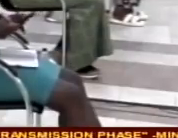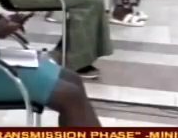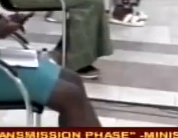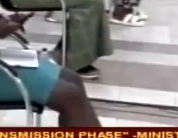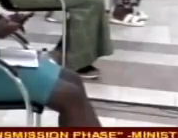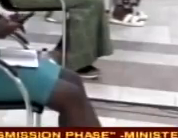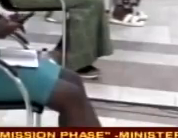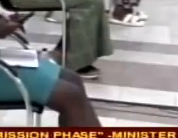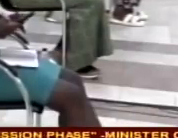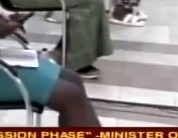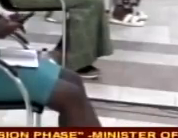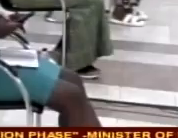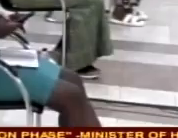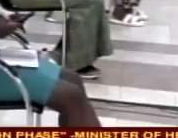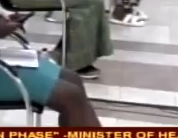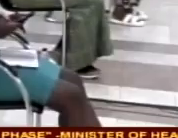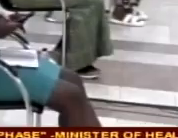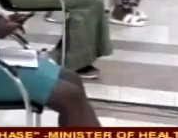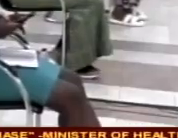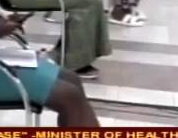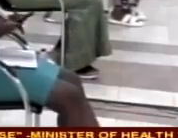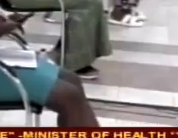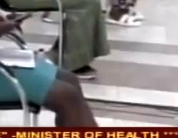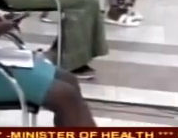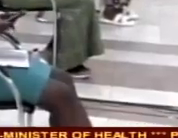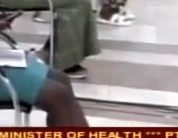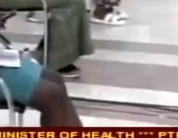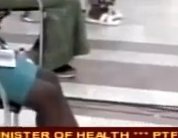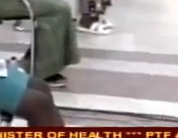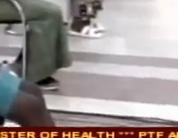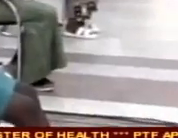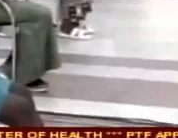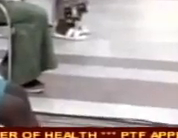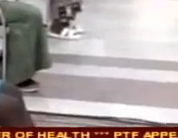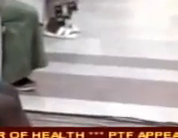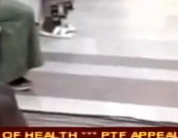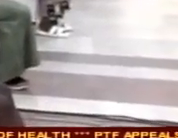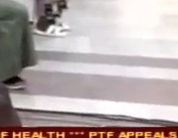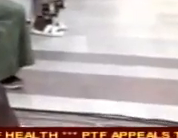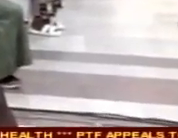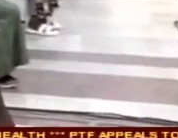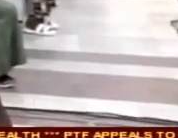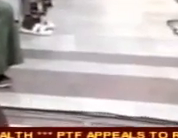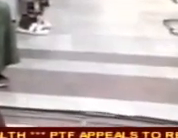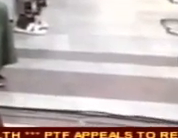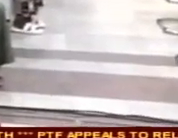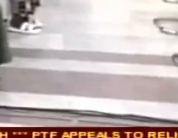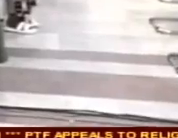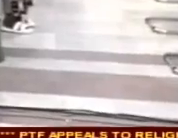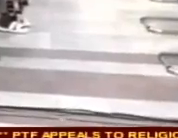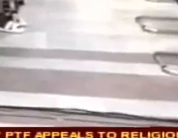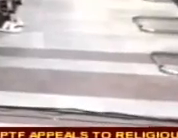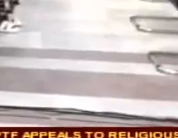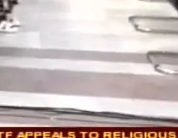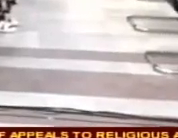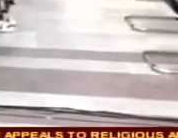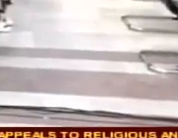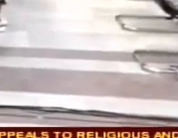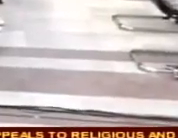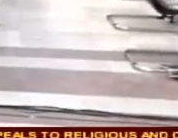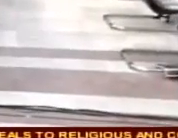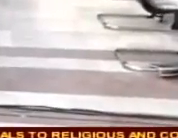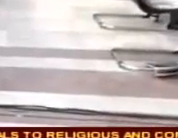Honorable Ministers. The Honorable Minister of Aviation, followed by the Honorable Minister of Humanitarian Affairs,